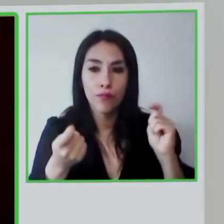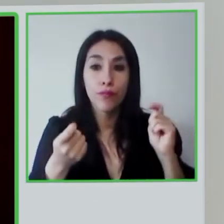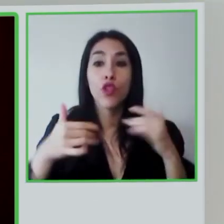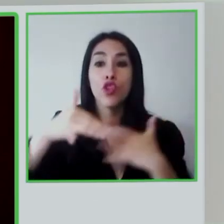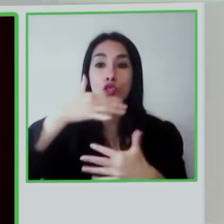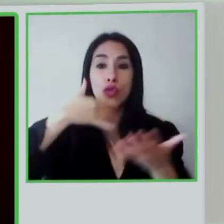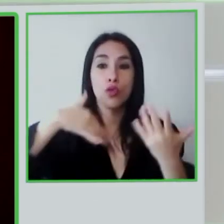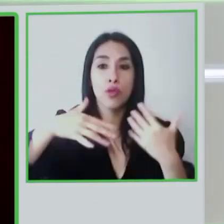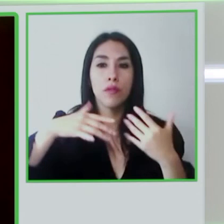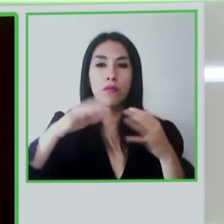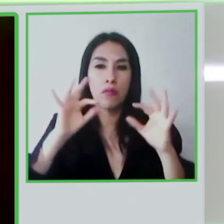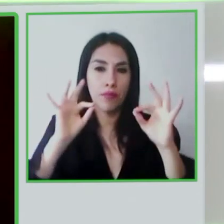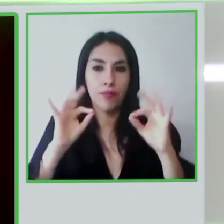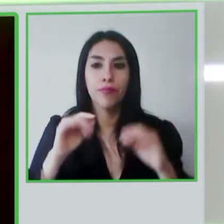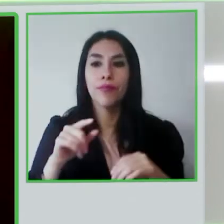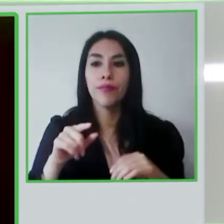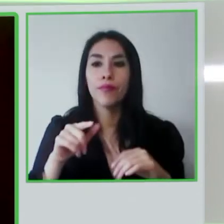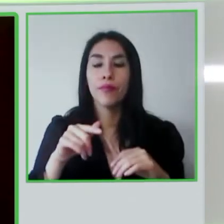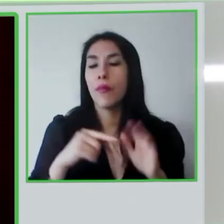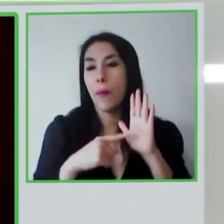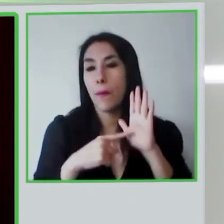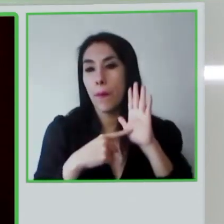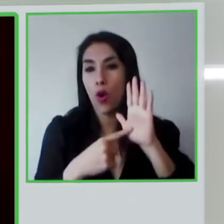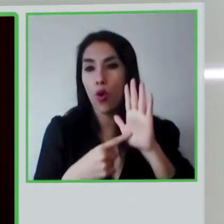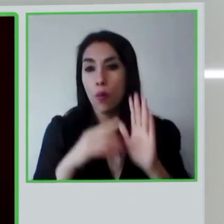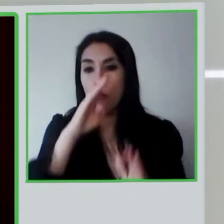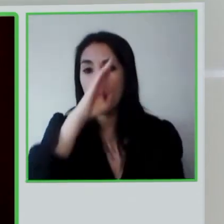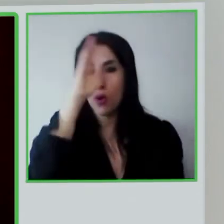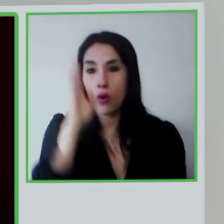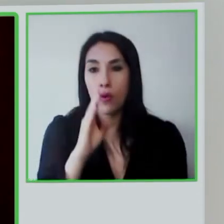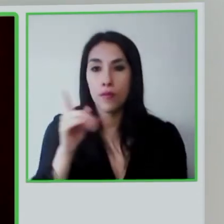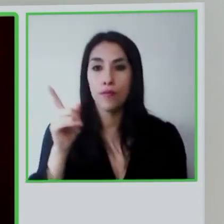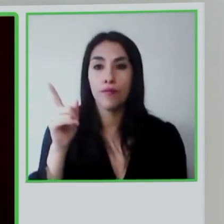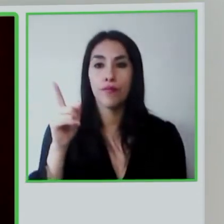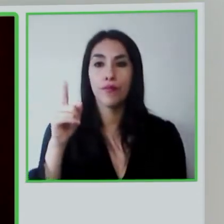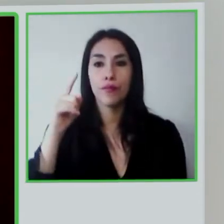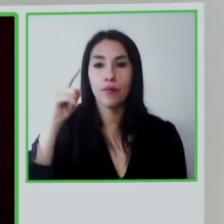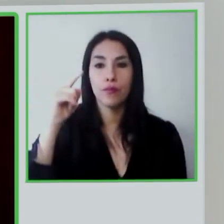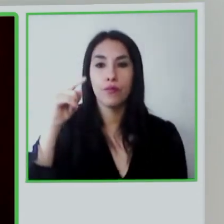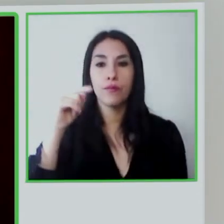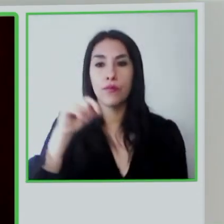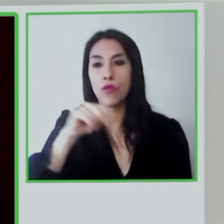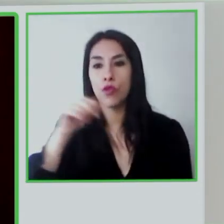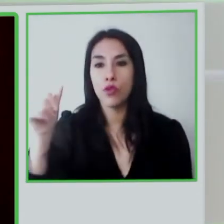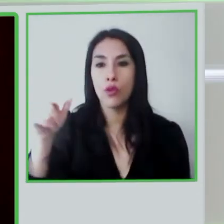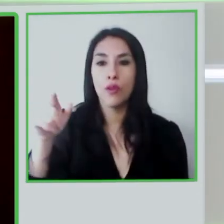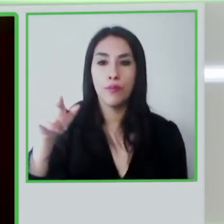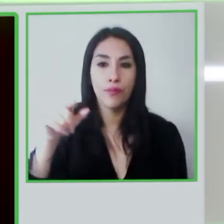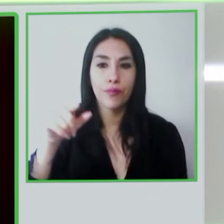been recognized as a disability? But that's not the real question for the senior team.